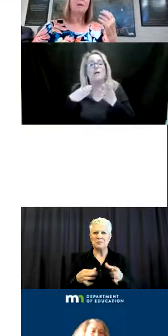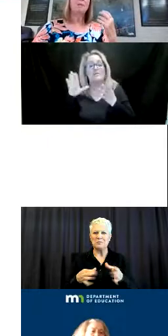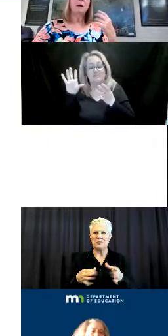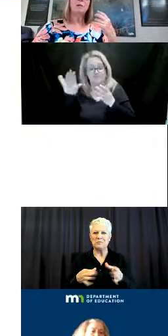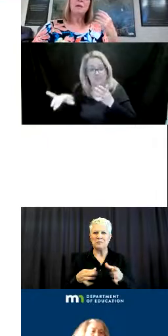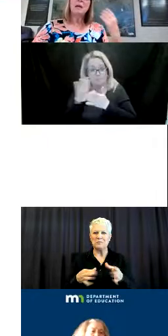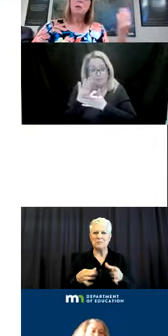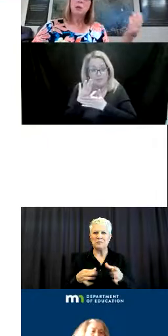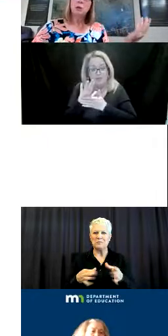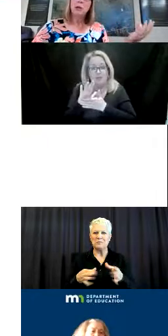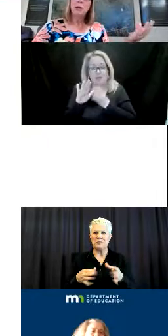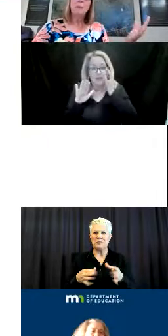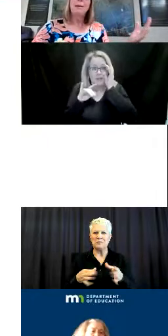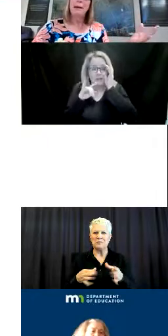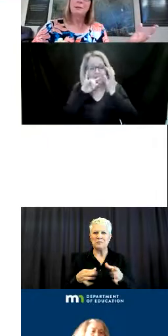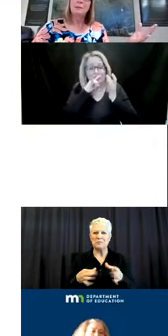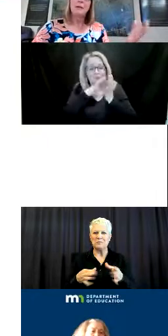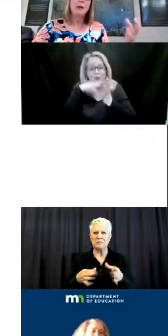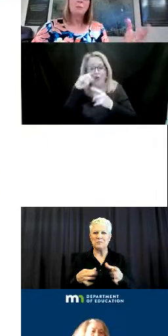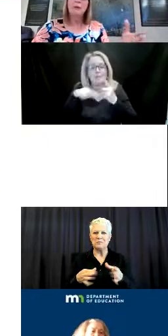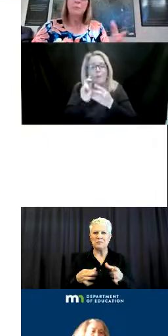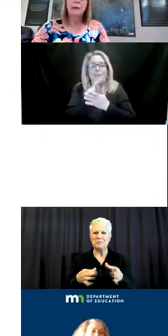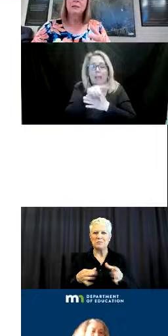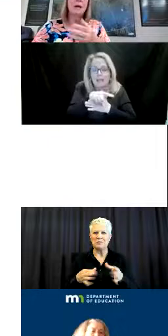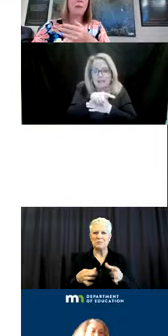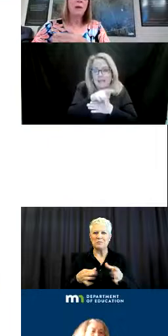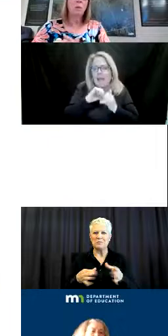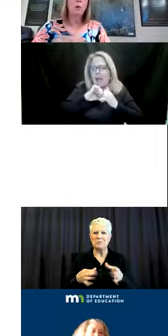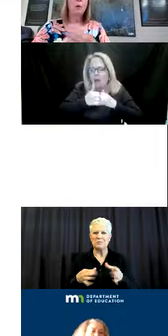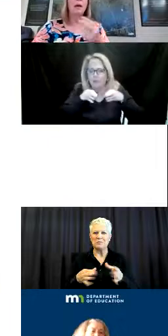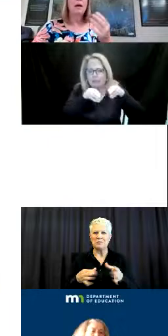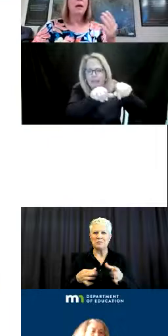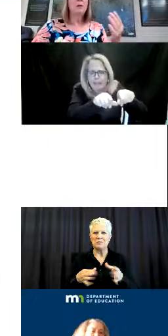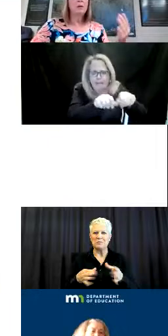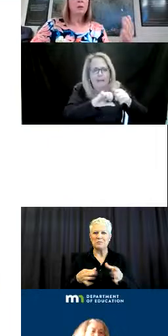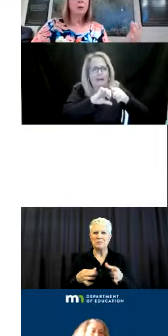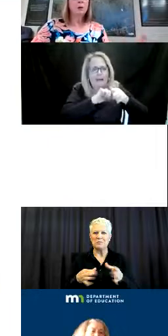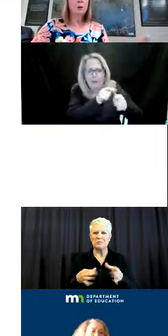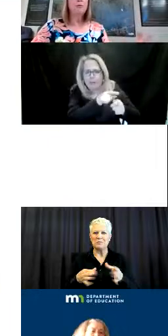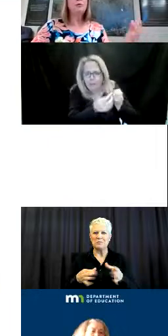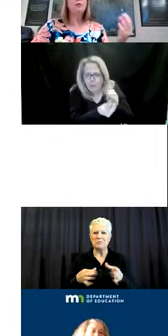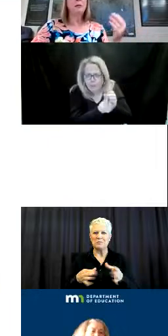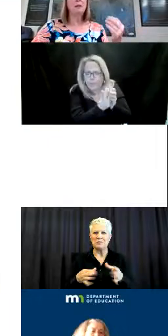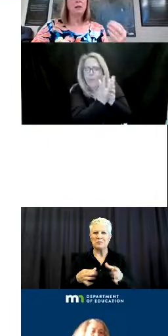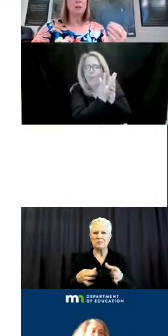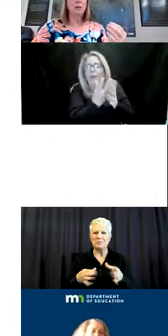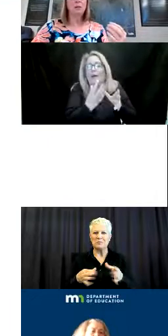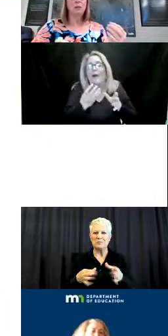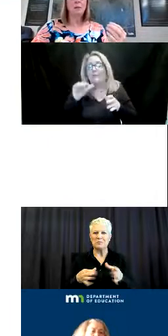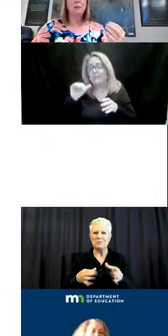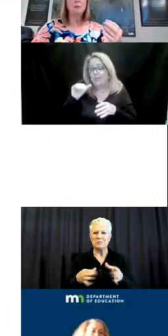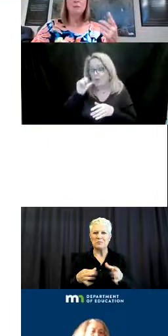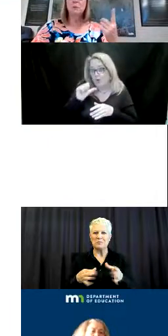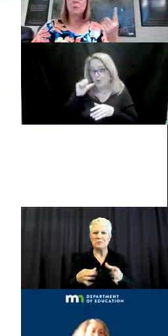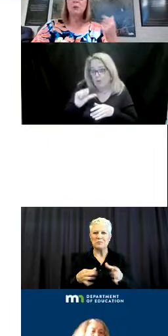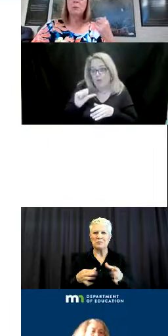the kids were learning about plants and how you plant plants and how they grow. And the little girl featured in this